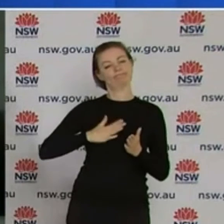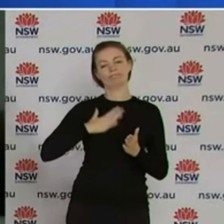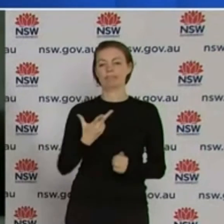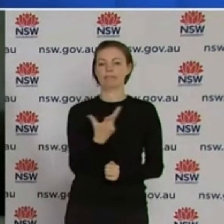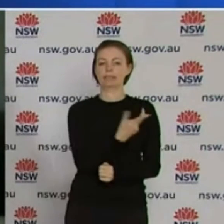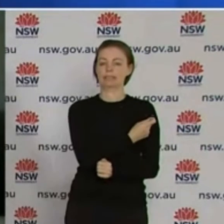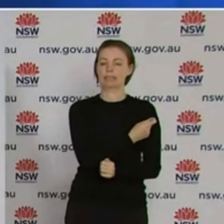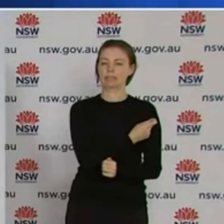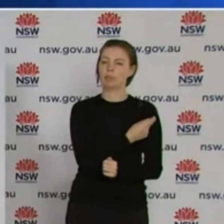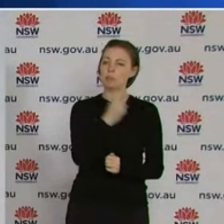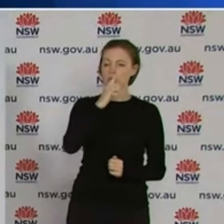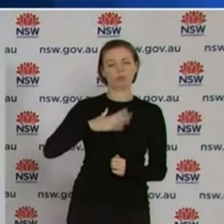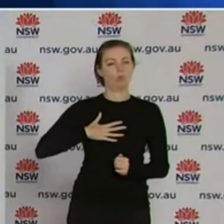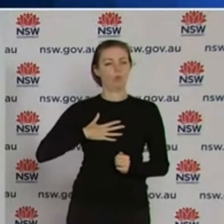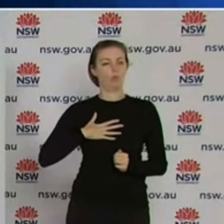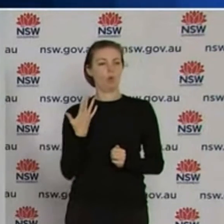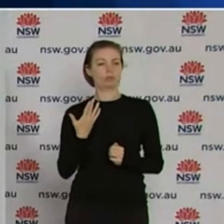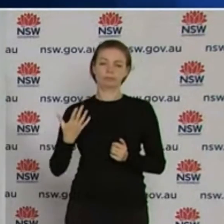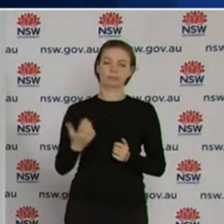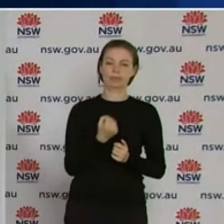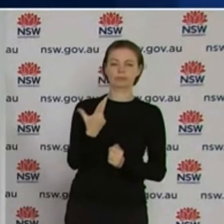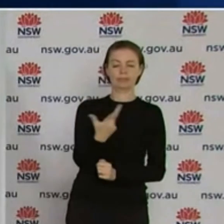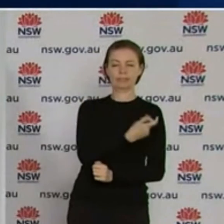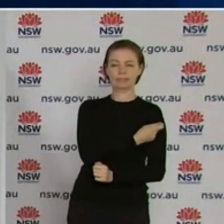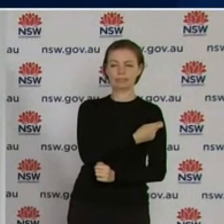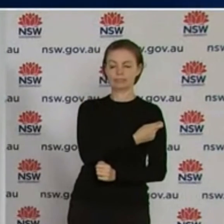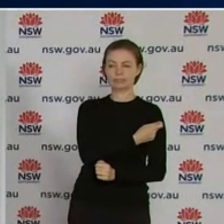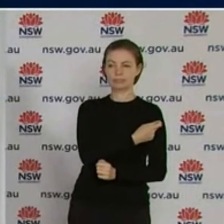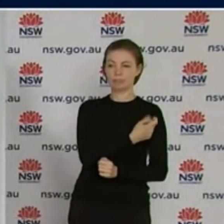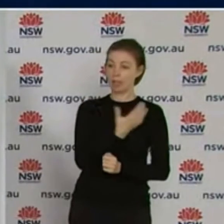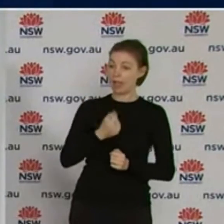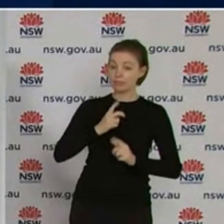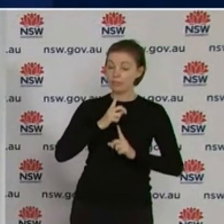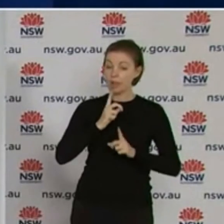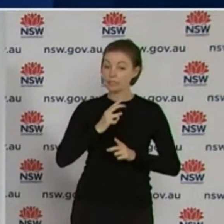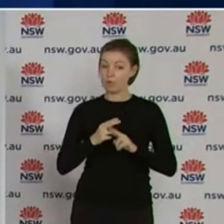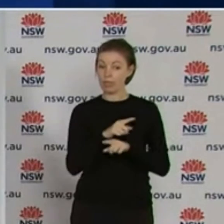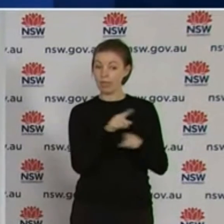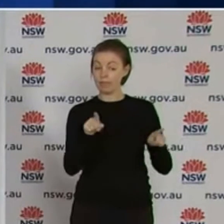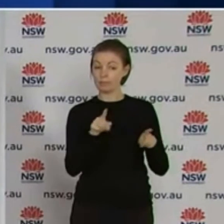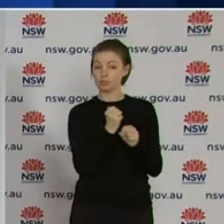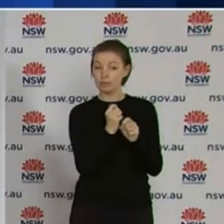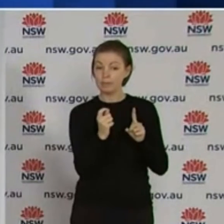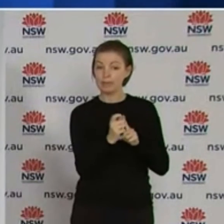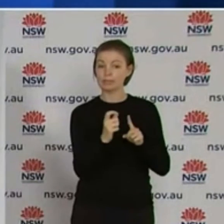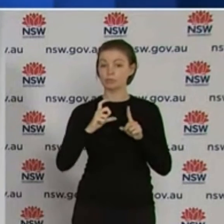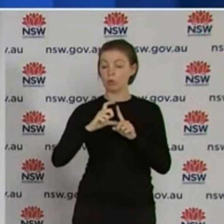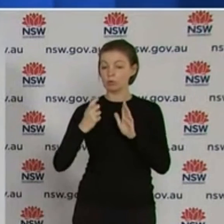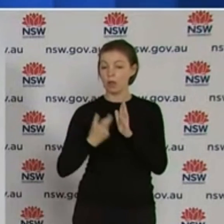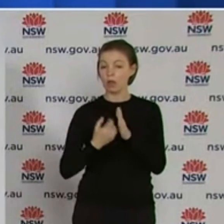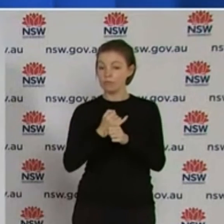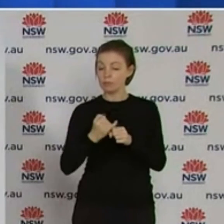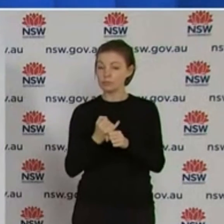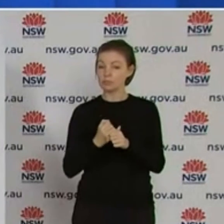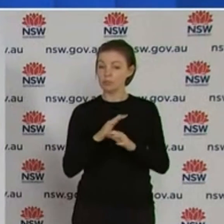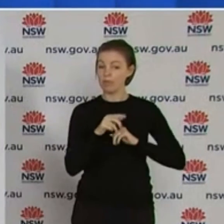people trying to get these exemptions? Oh, I don't think we'd presume to provide any advice to our GPs. The GPs have done an outstanding role